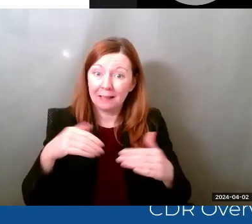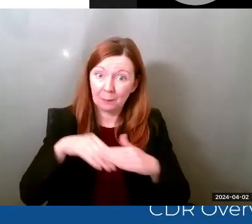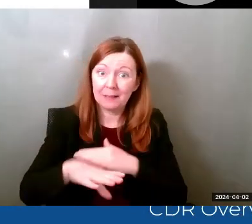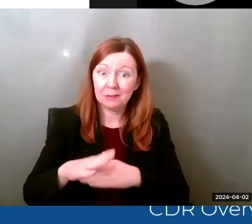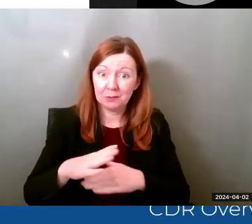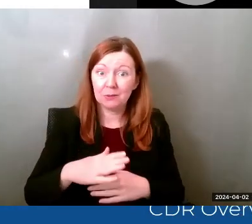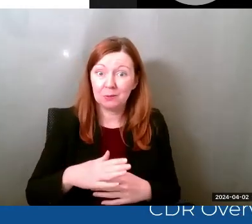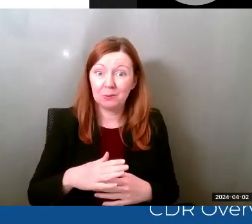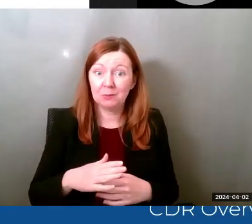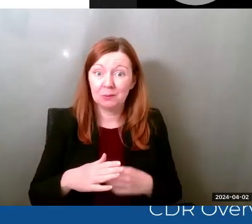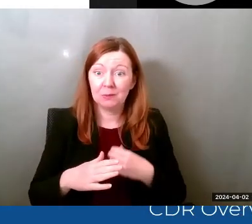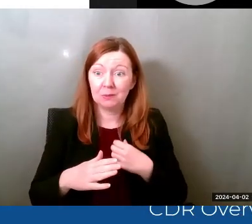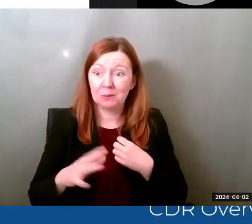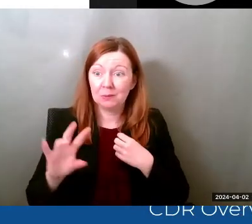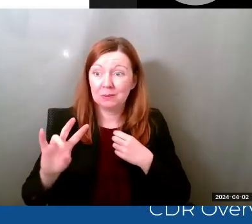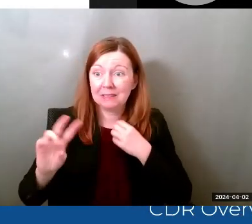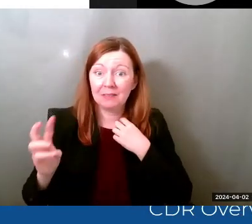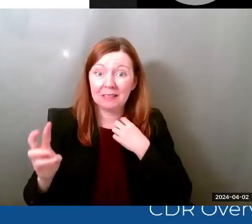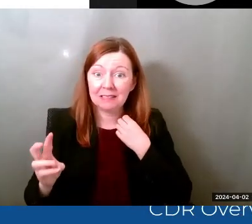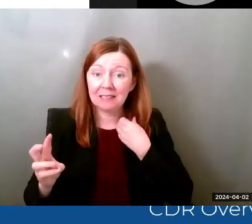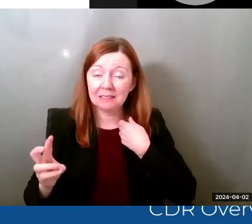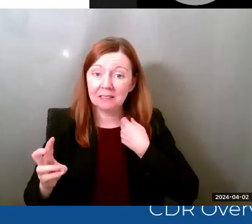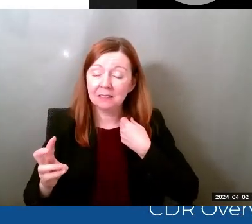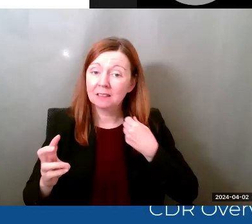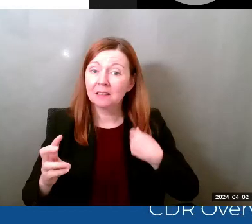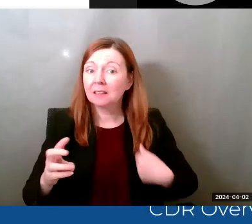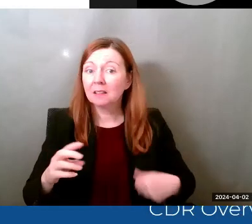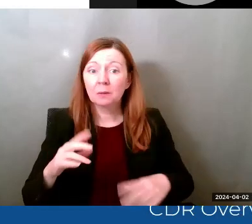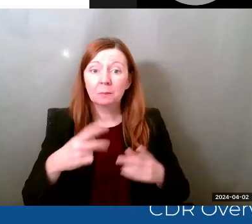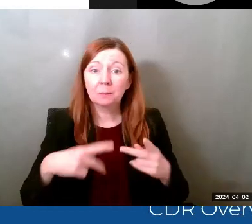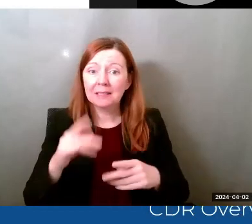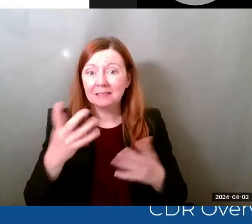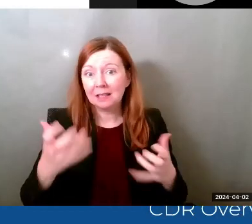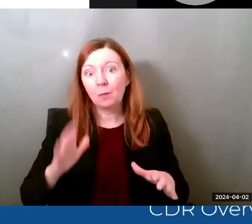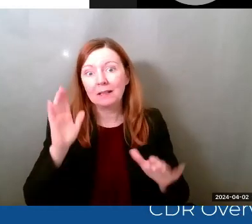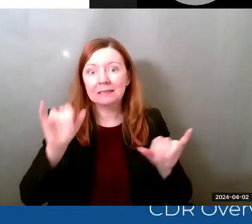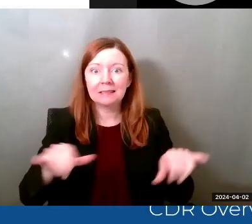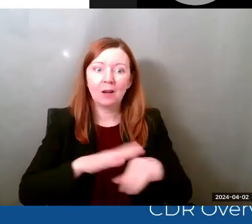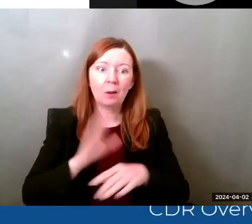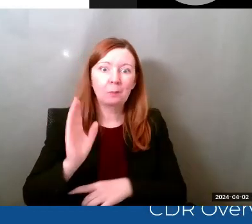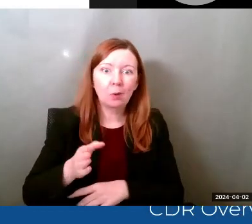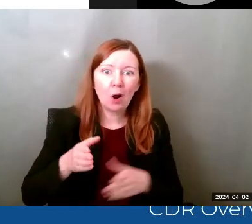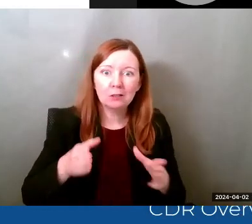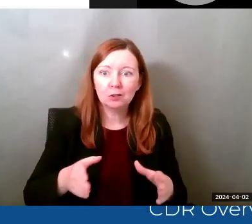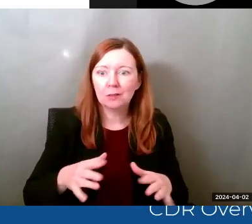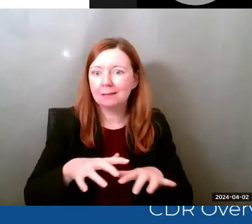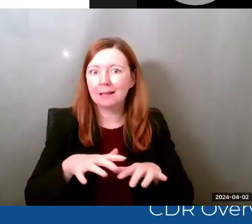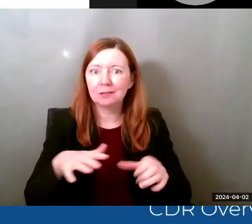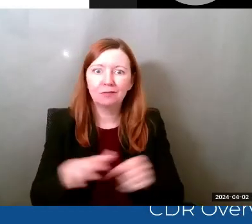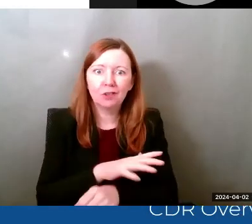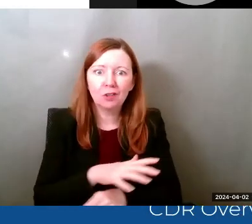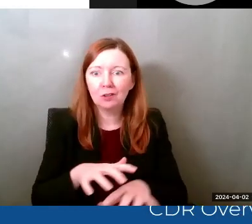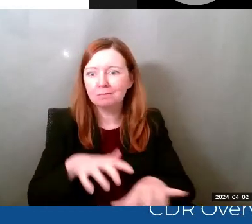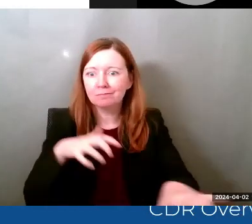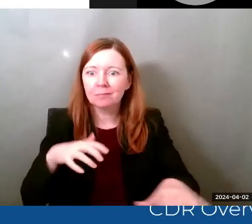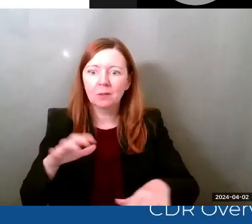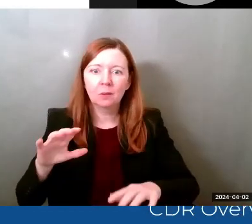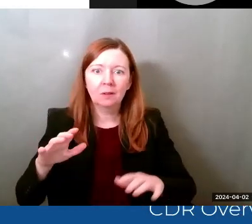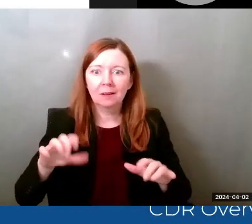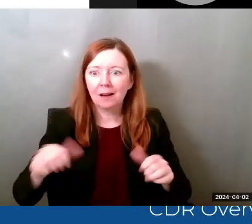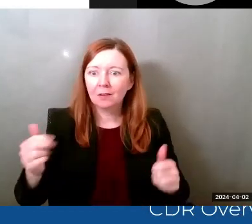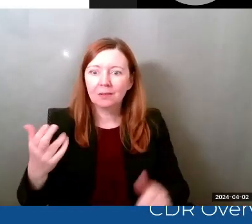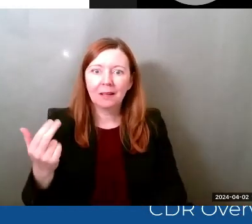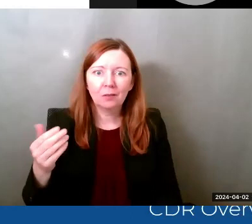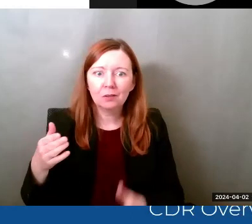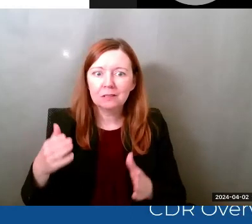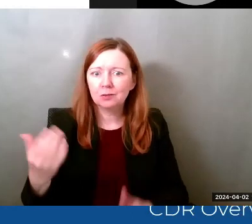into 76th Place, and they don't want to stay on Broad Street that's jam-packed, or they don't want to stay on other areas like 13th